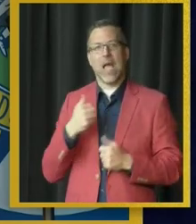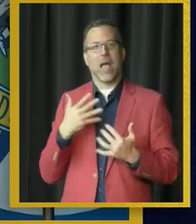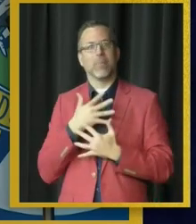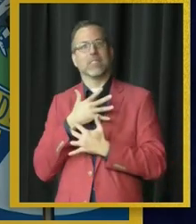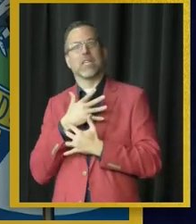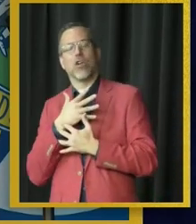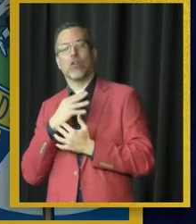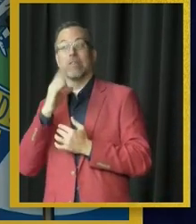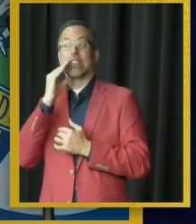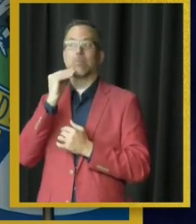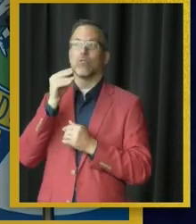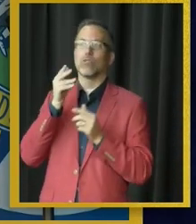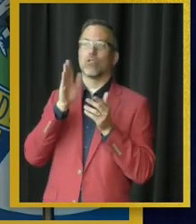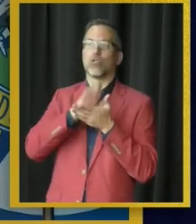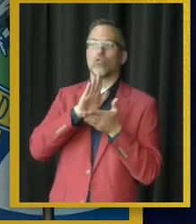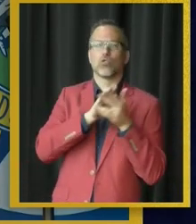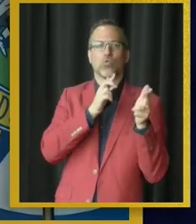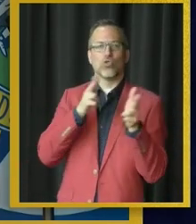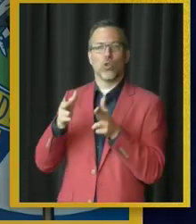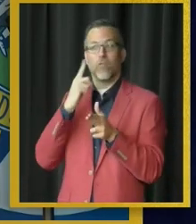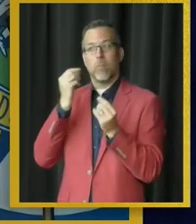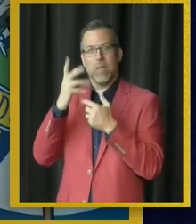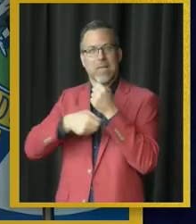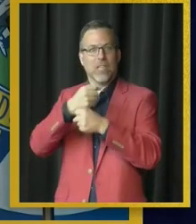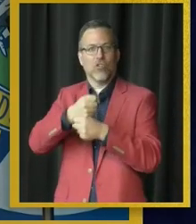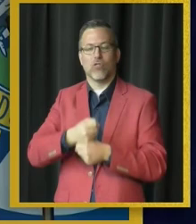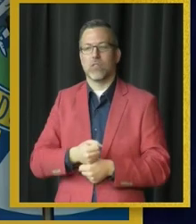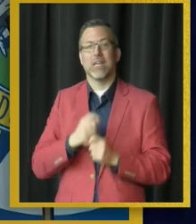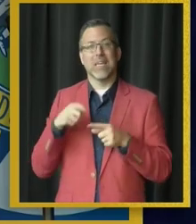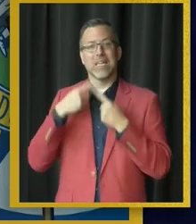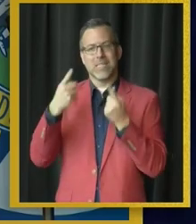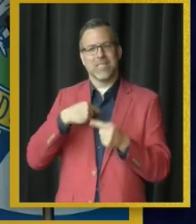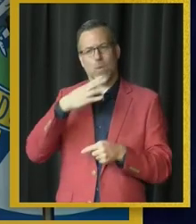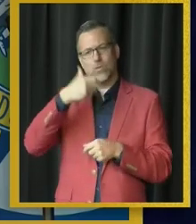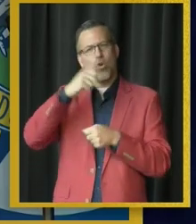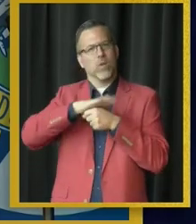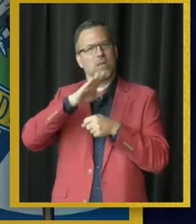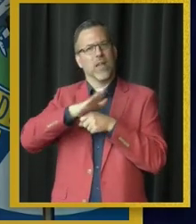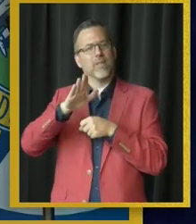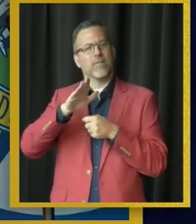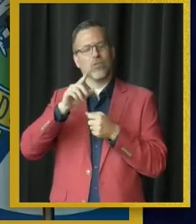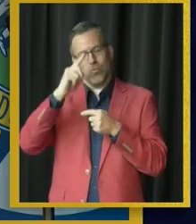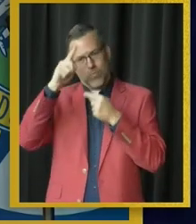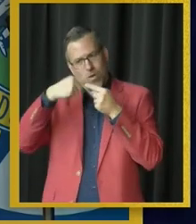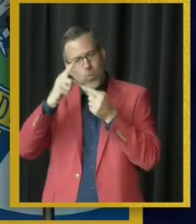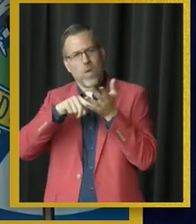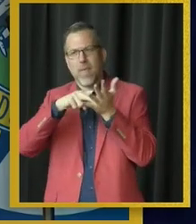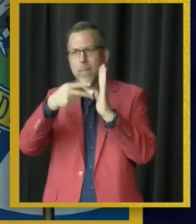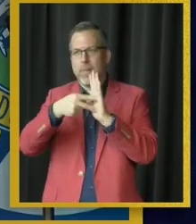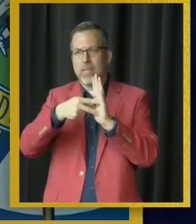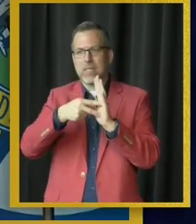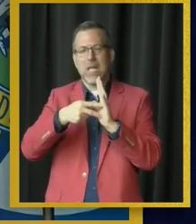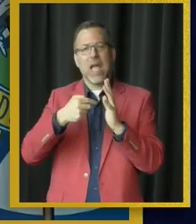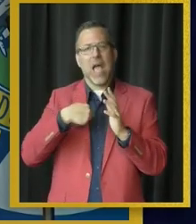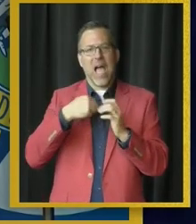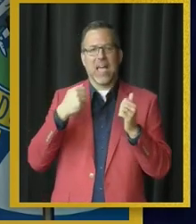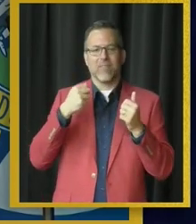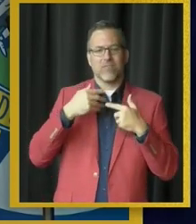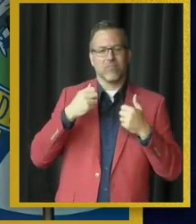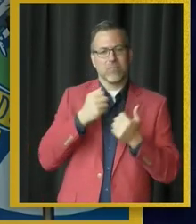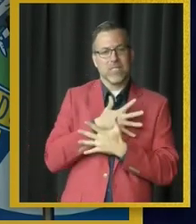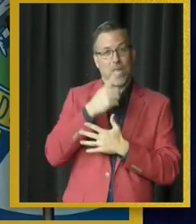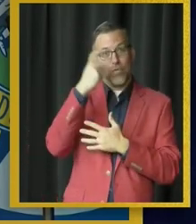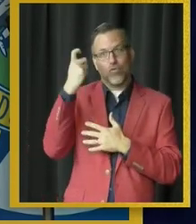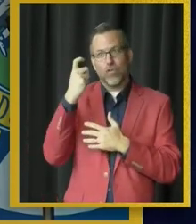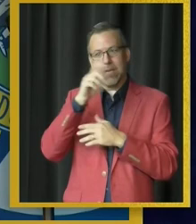school shooting for years now, since I was old enough to really process what it meant. I have nightmares about them sometimes,